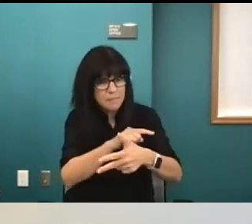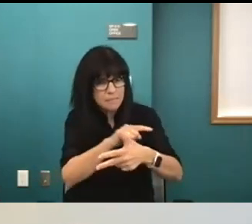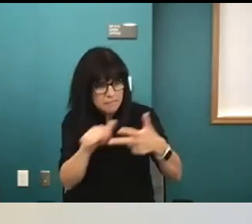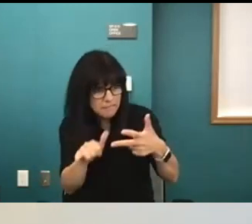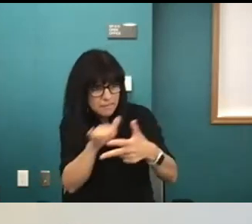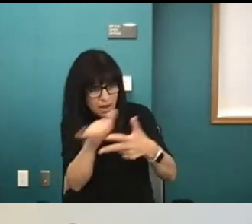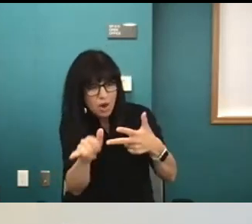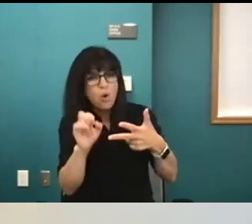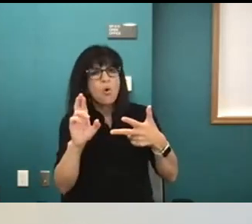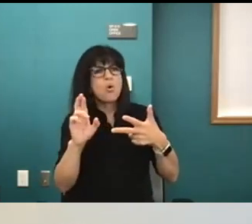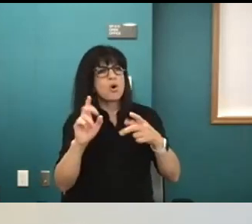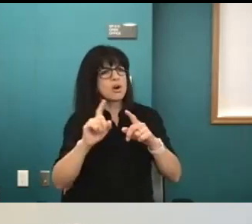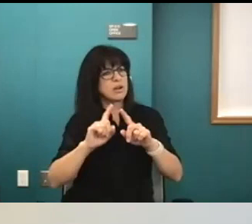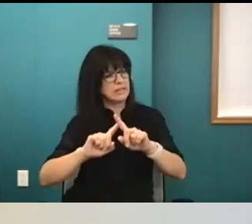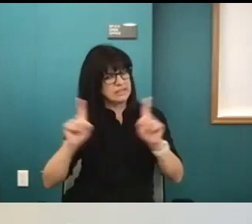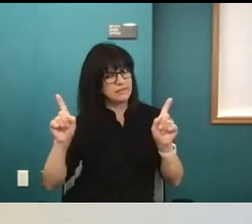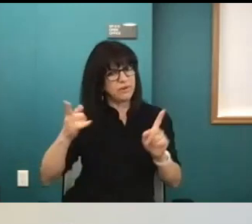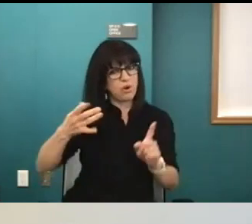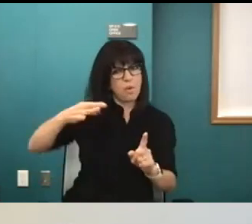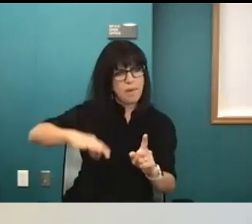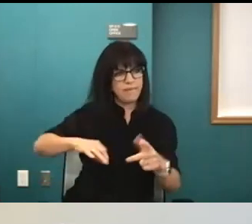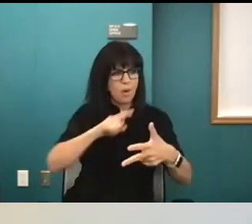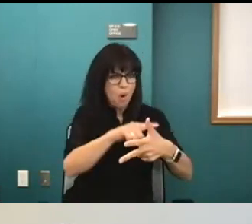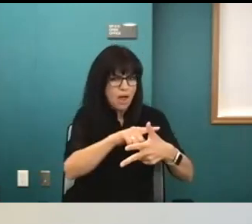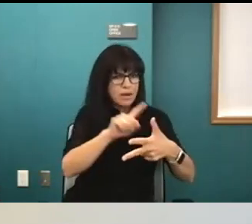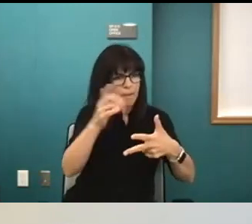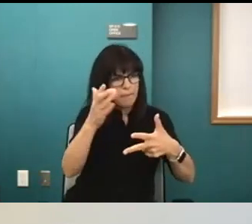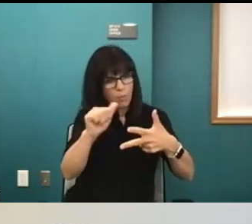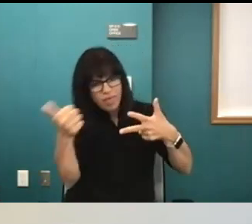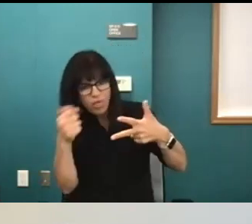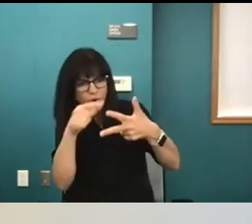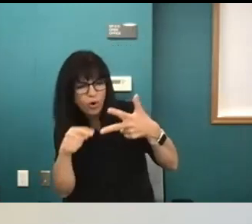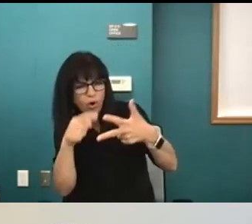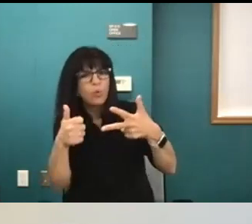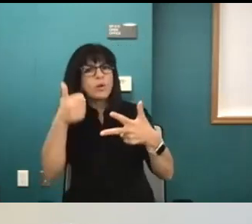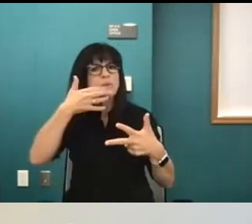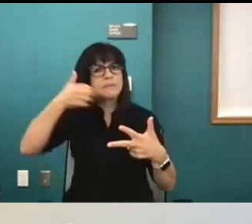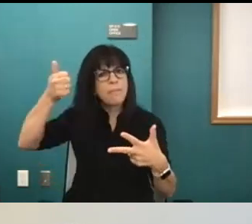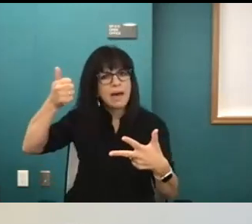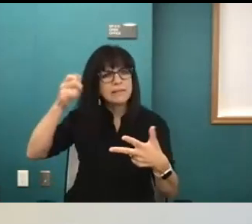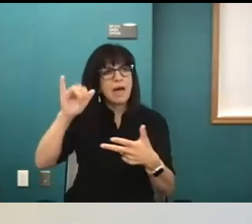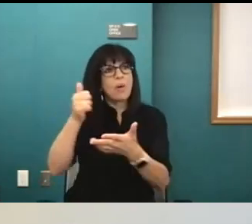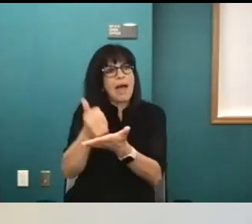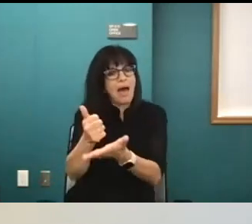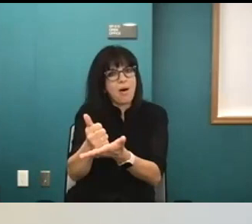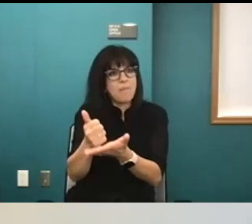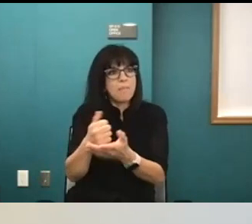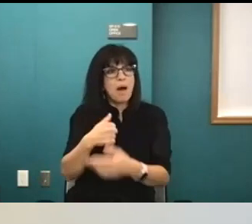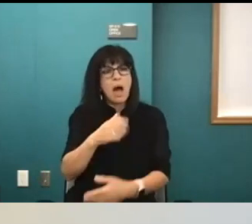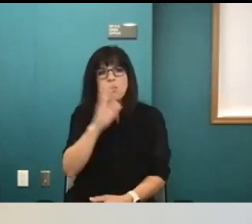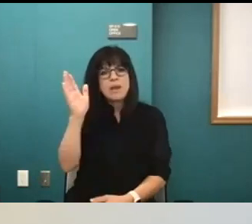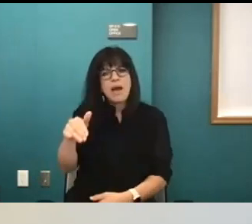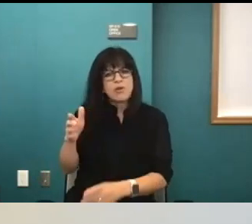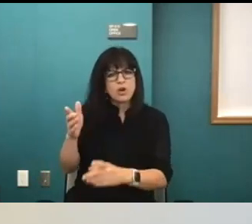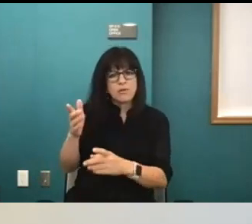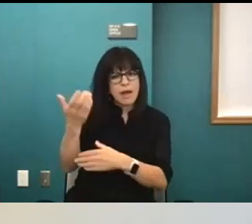or was there a significant benefit to one device over the other? And it would just kind of help with counseling a little bit. I would never sway a family one way or the other,